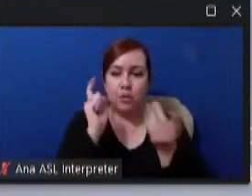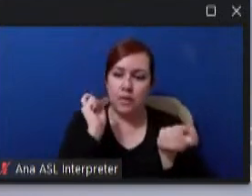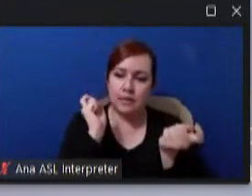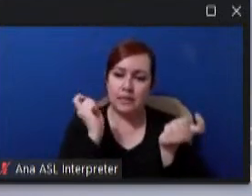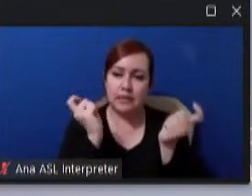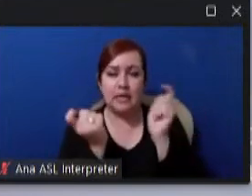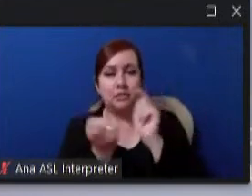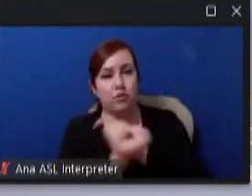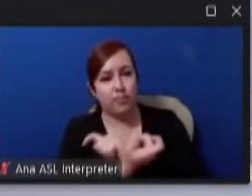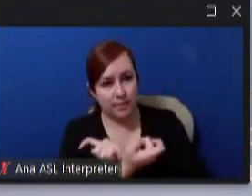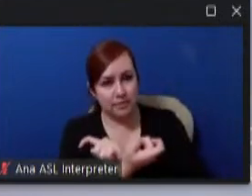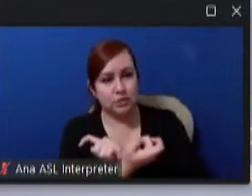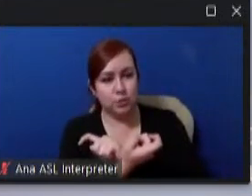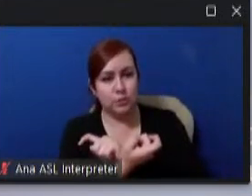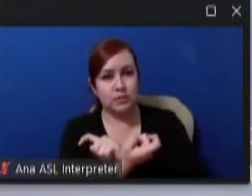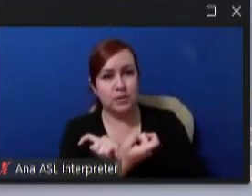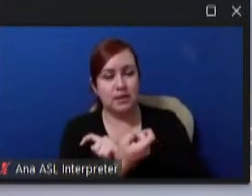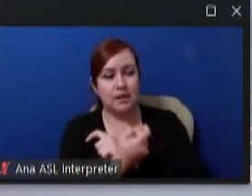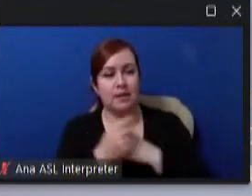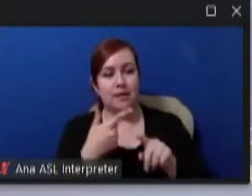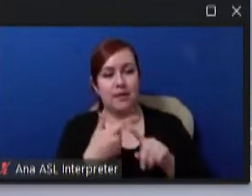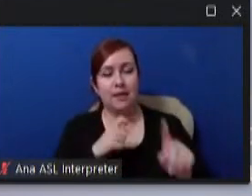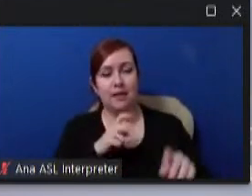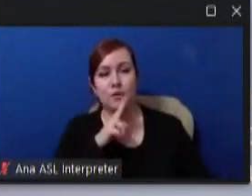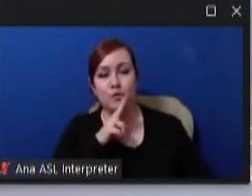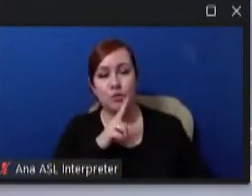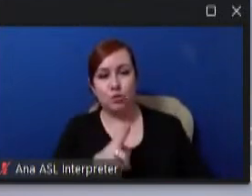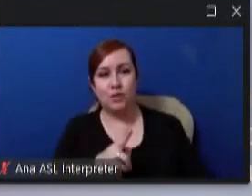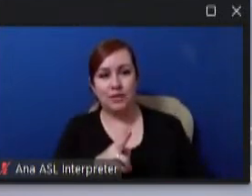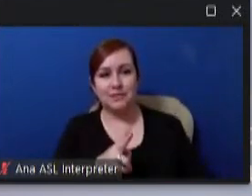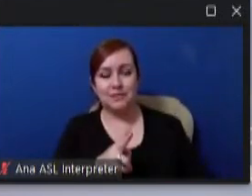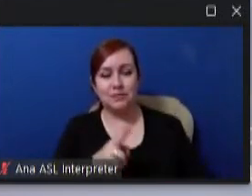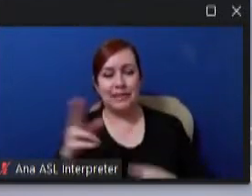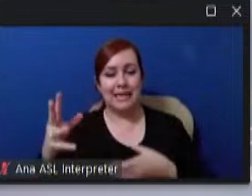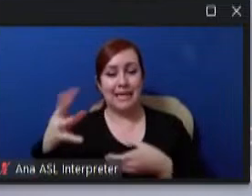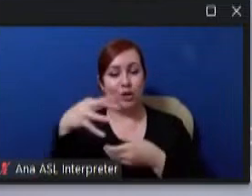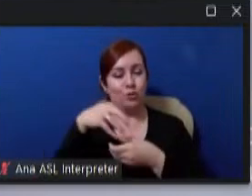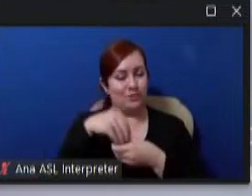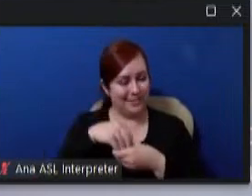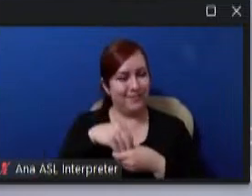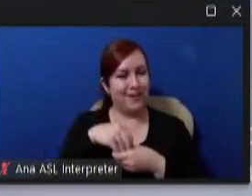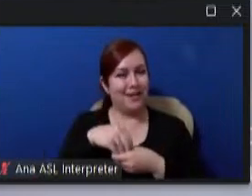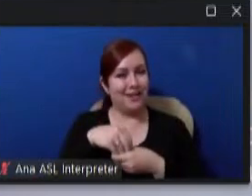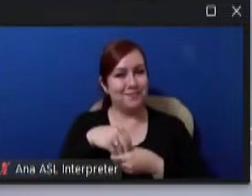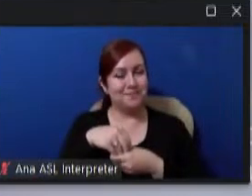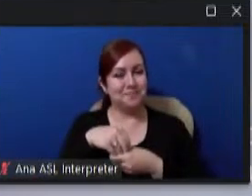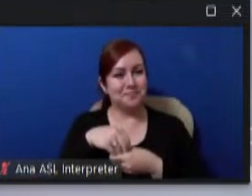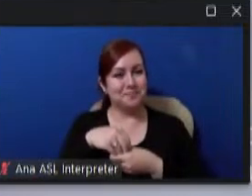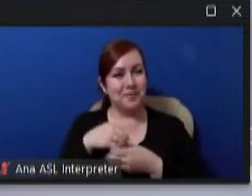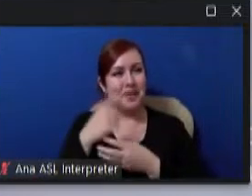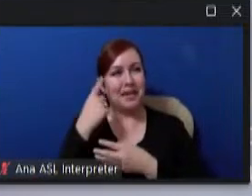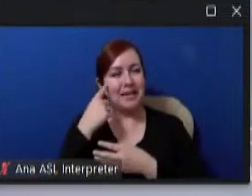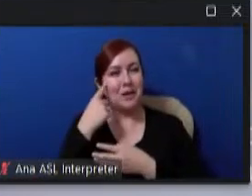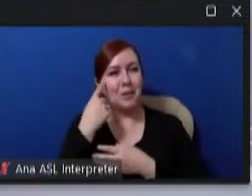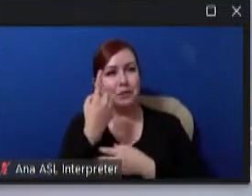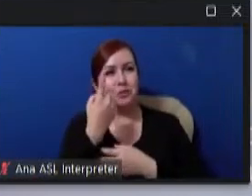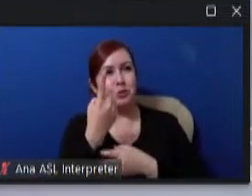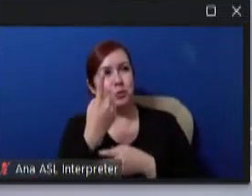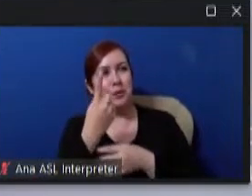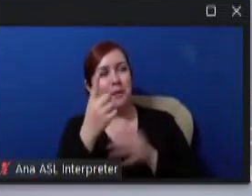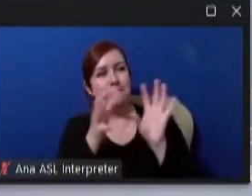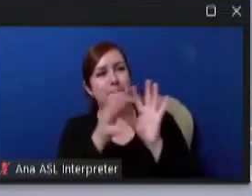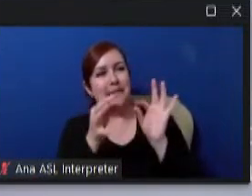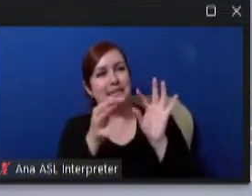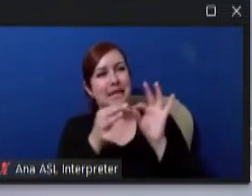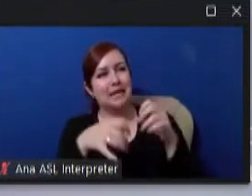this notion of a transformation in Honduras, inclusive Honduras, which